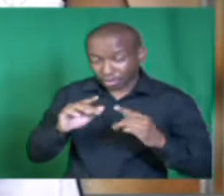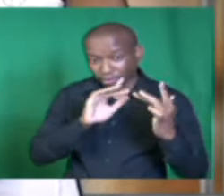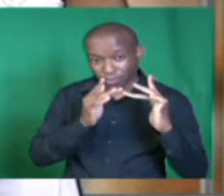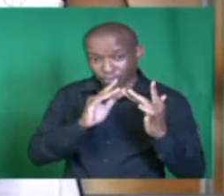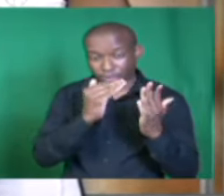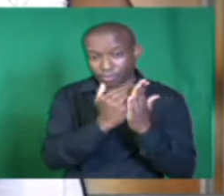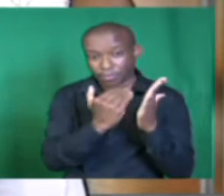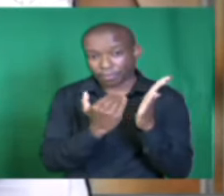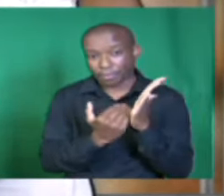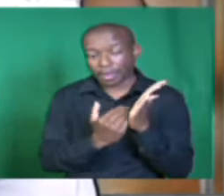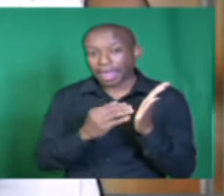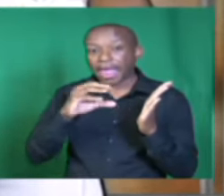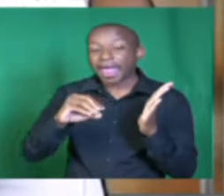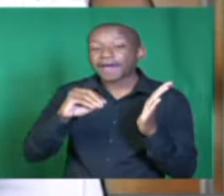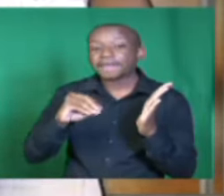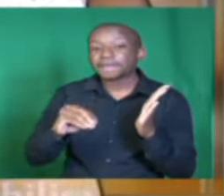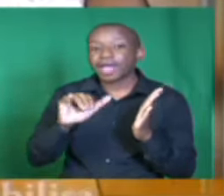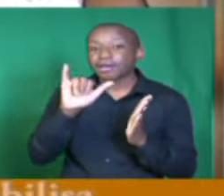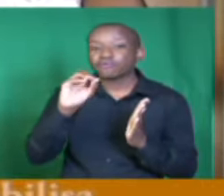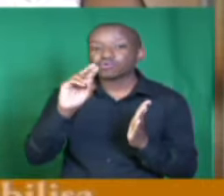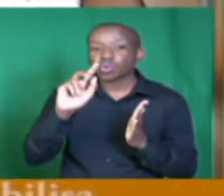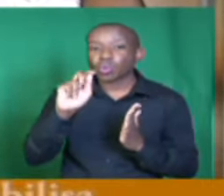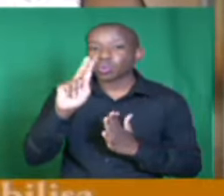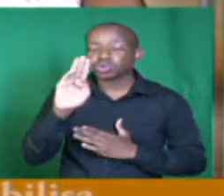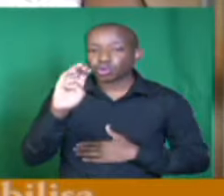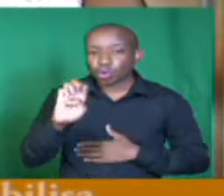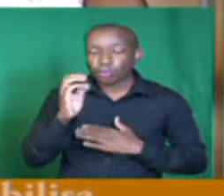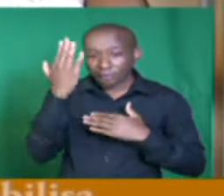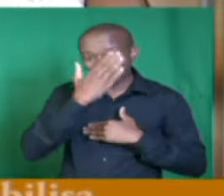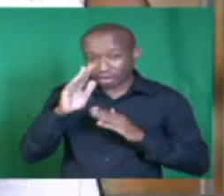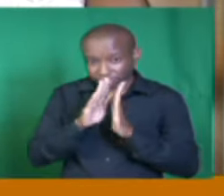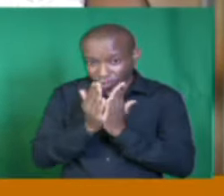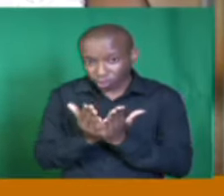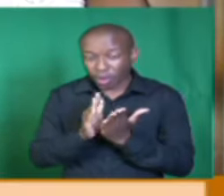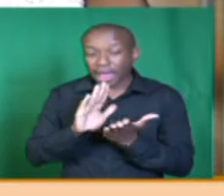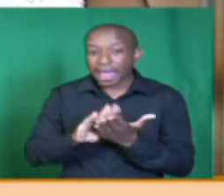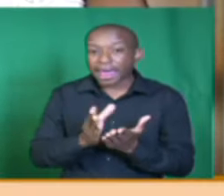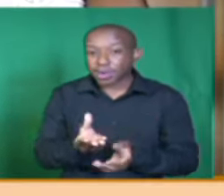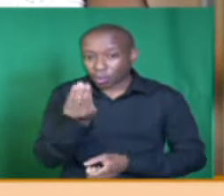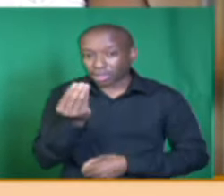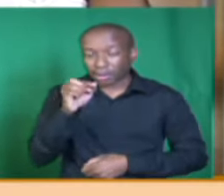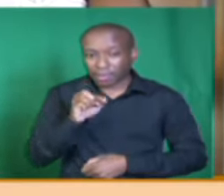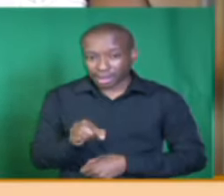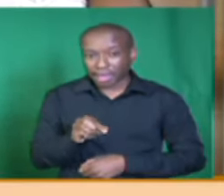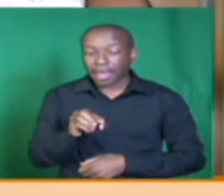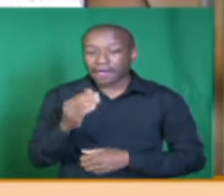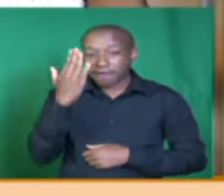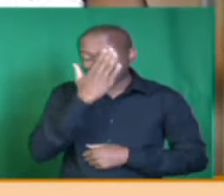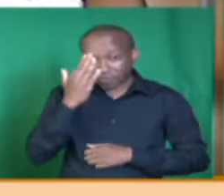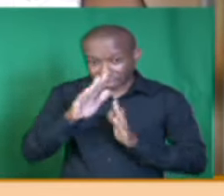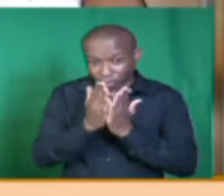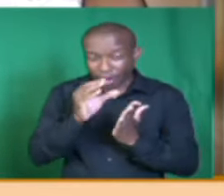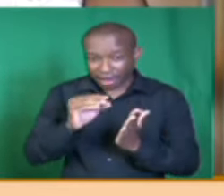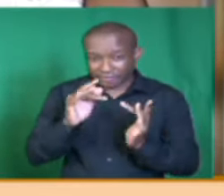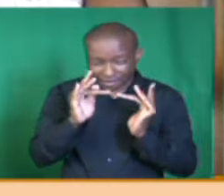as follows, dear viewers. We have YouTube, Facebook, and a WhatsApp line. On YouTube and Facebook, we're